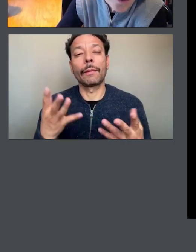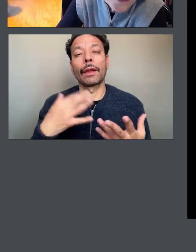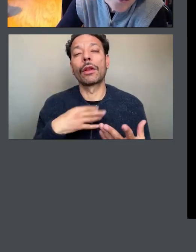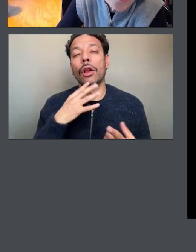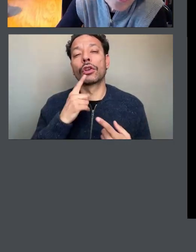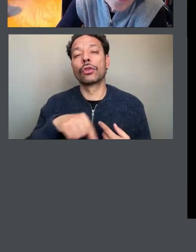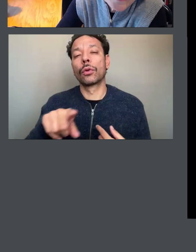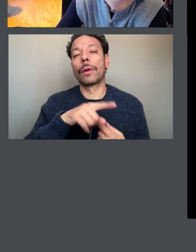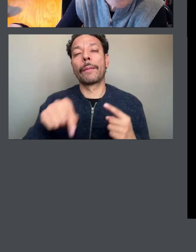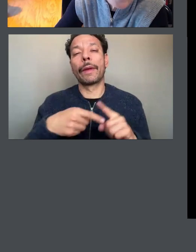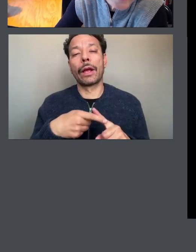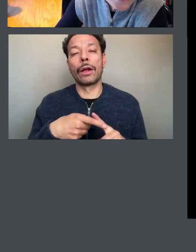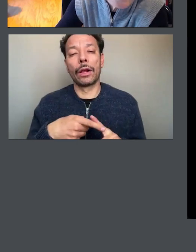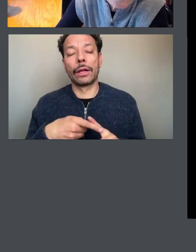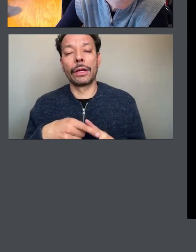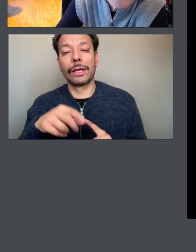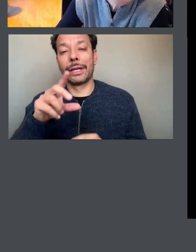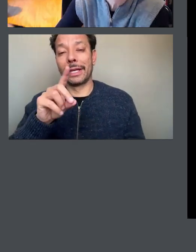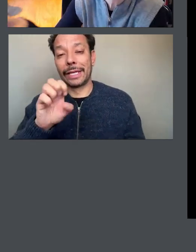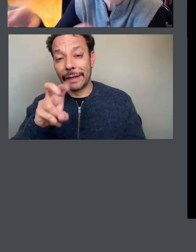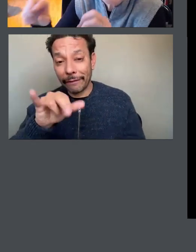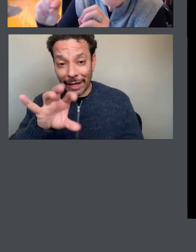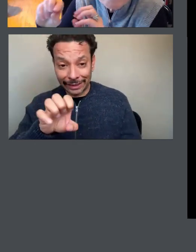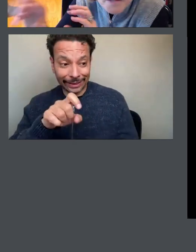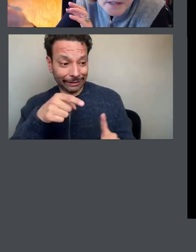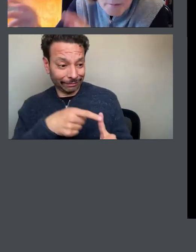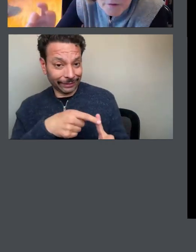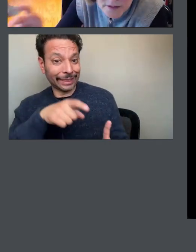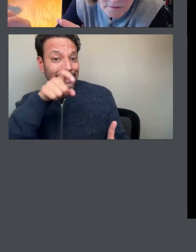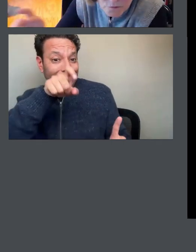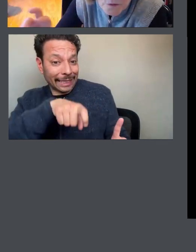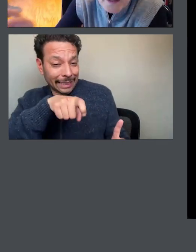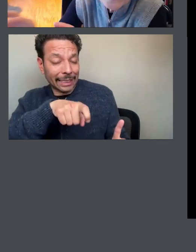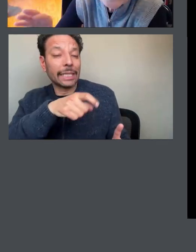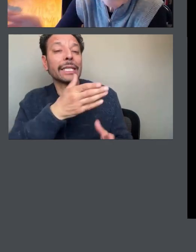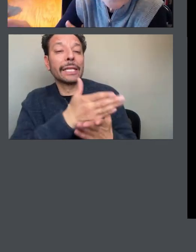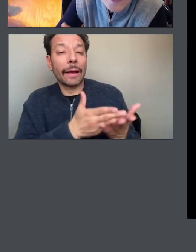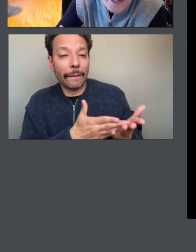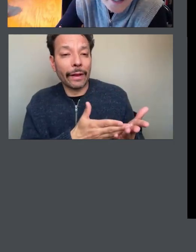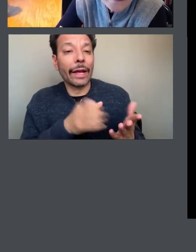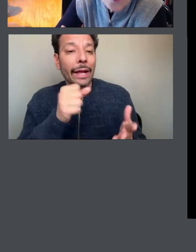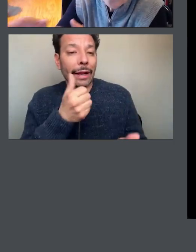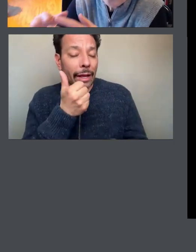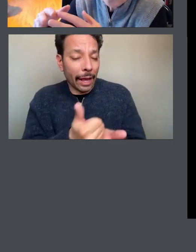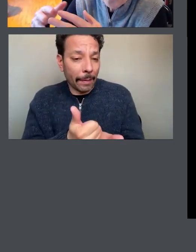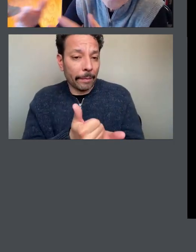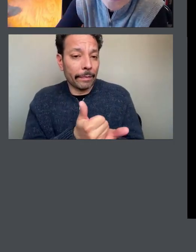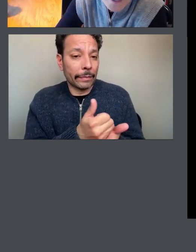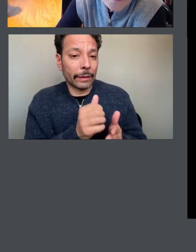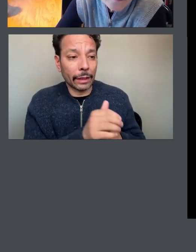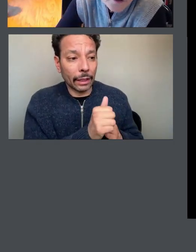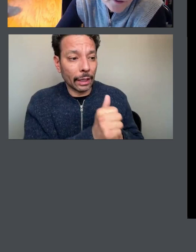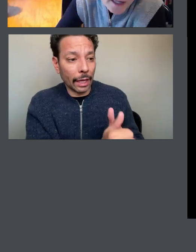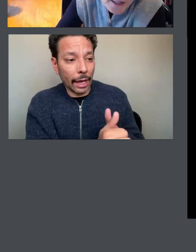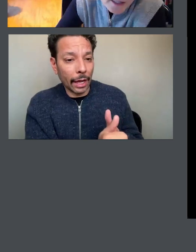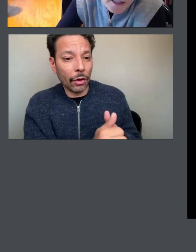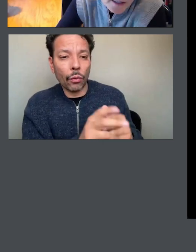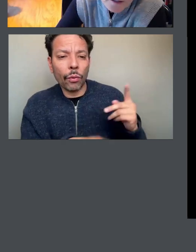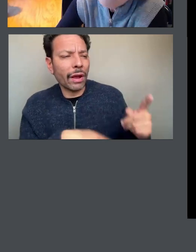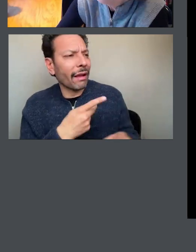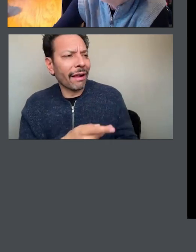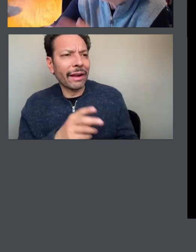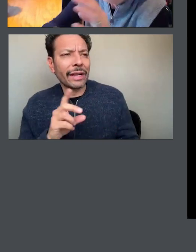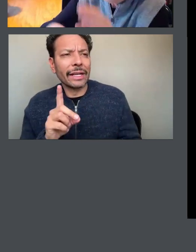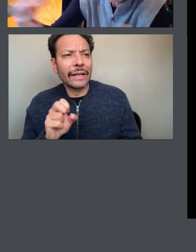about was, is a device needed? And some of it can help guide what kind of device is